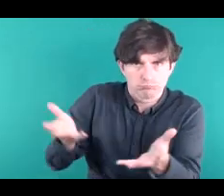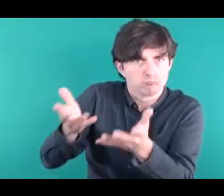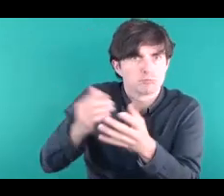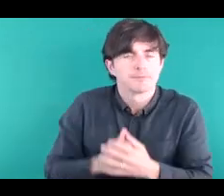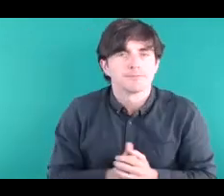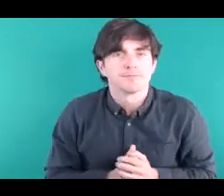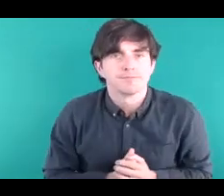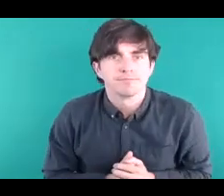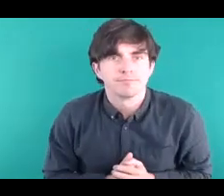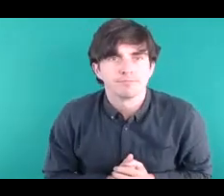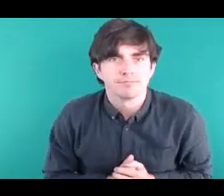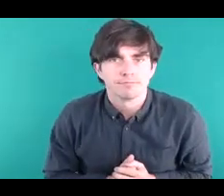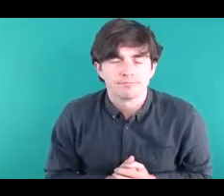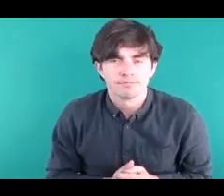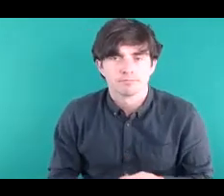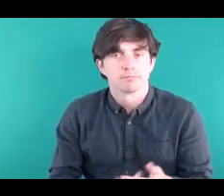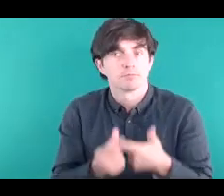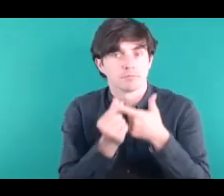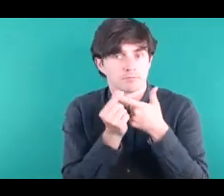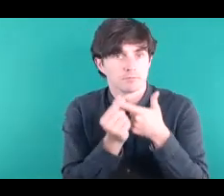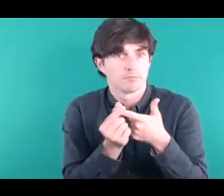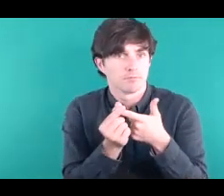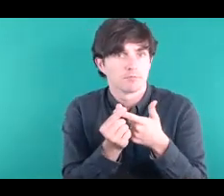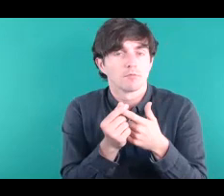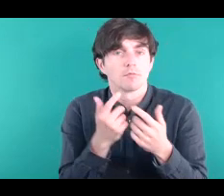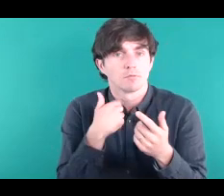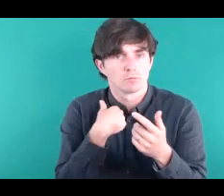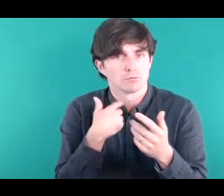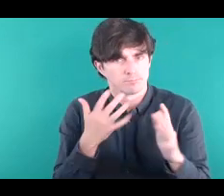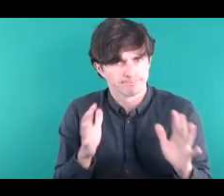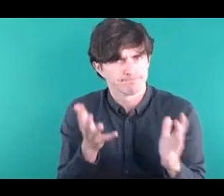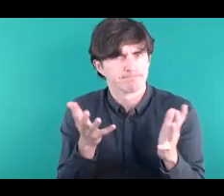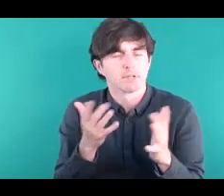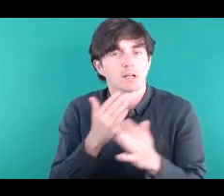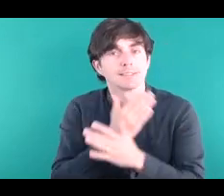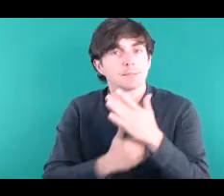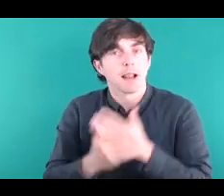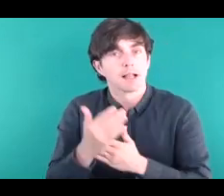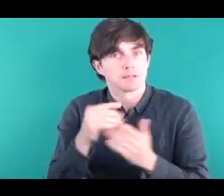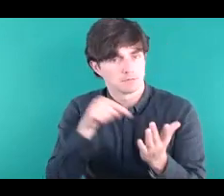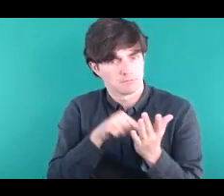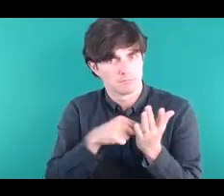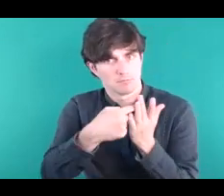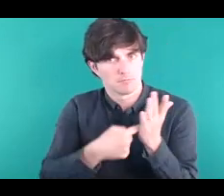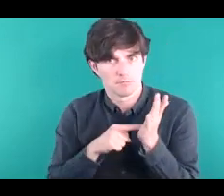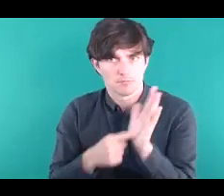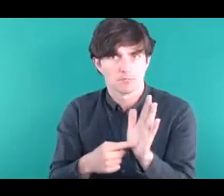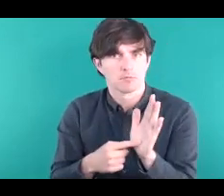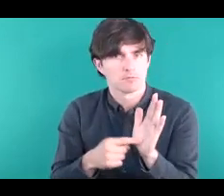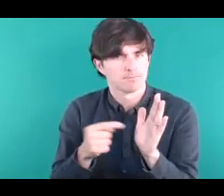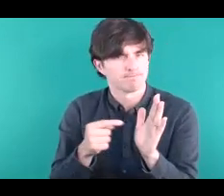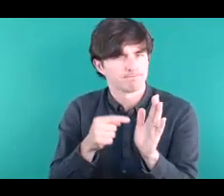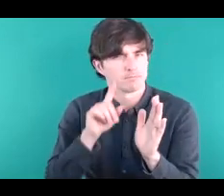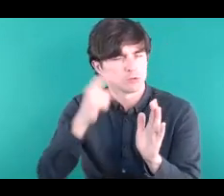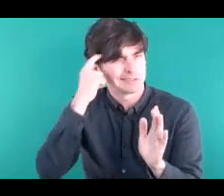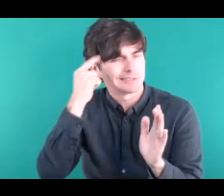criteria is important to be considered in the scheme for social protection.